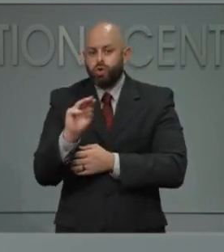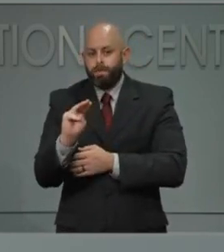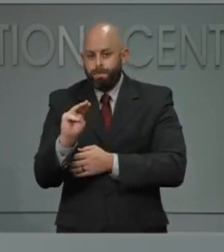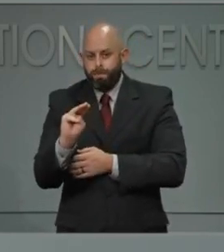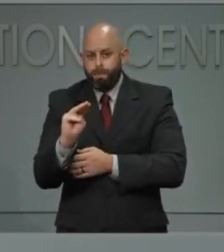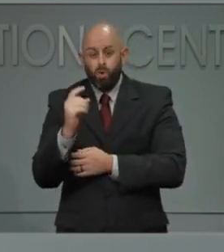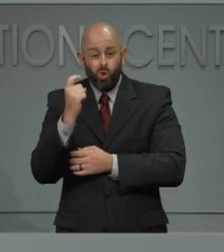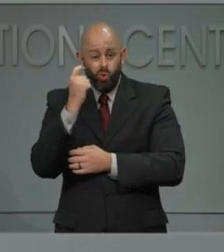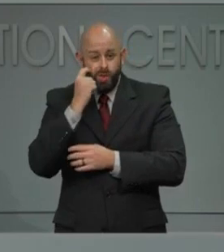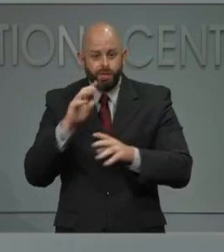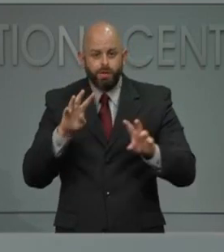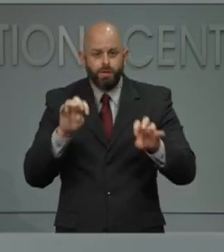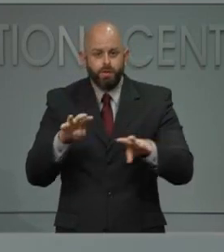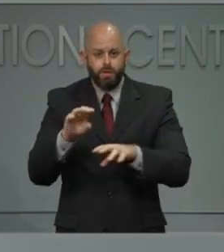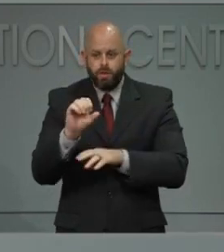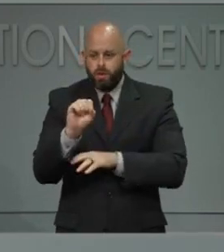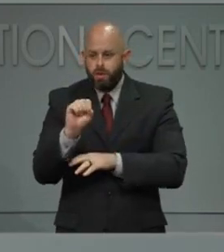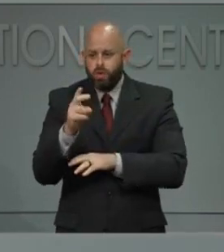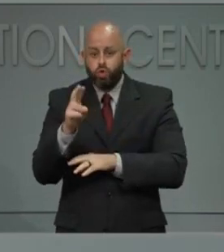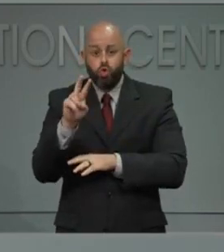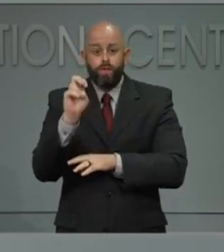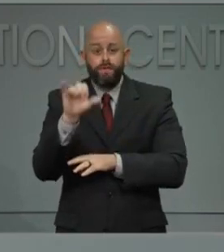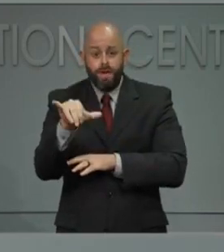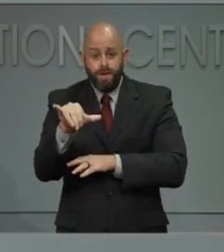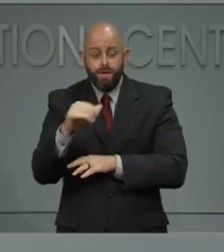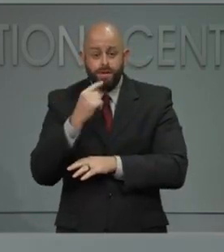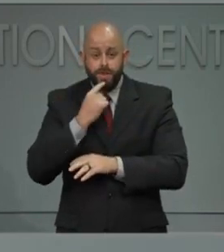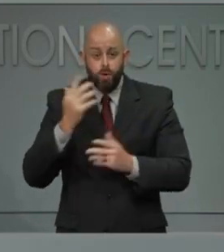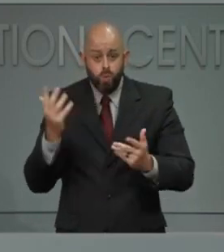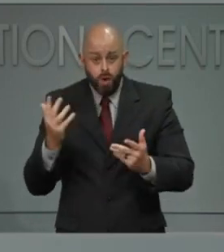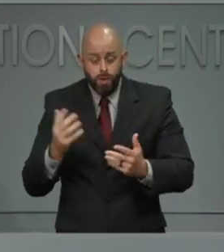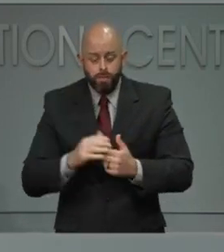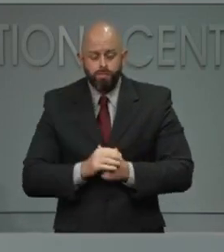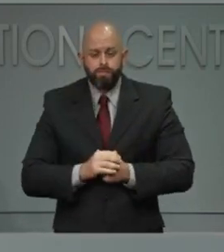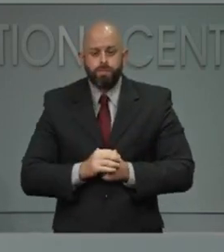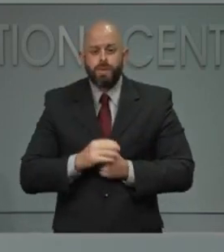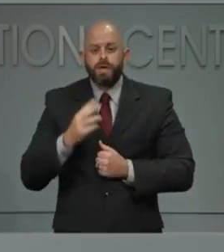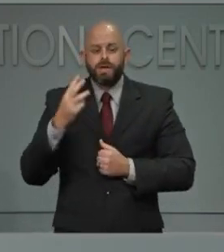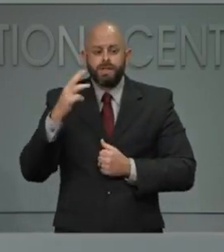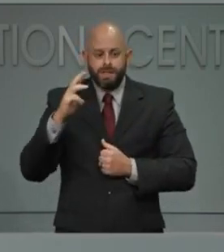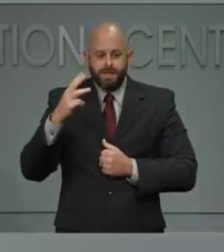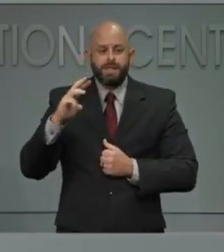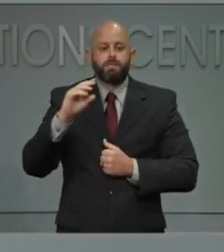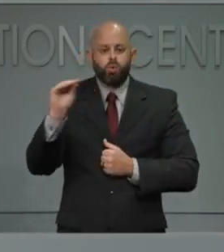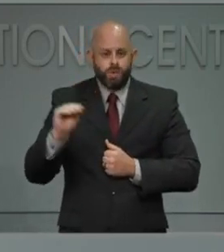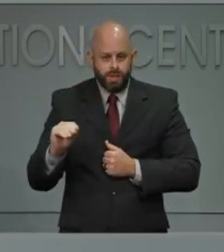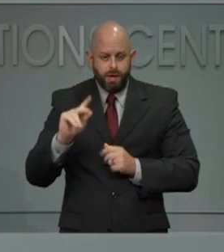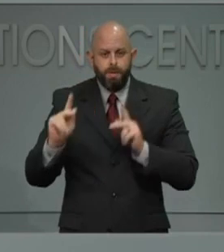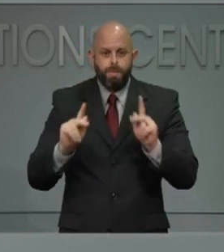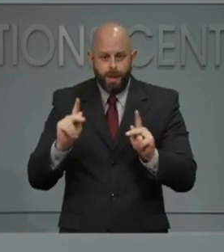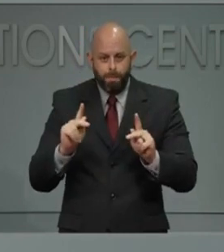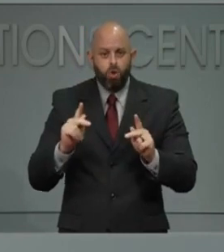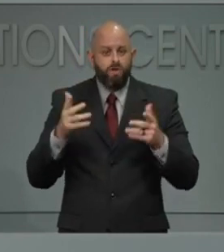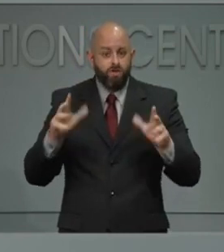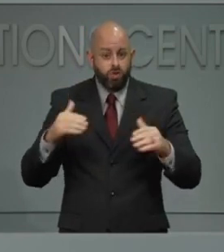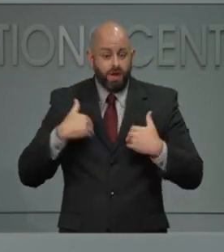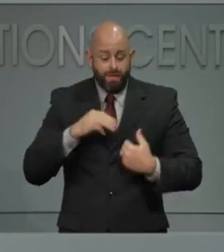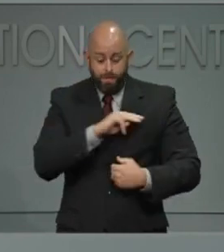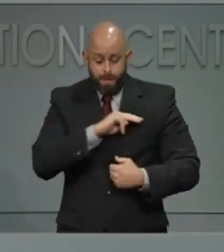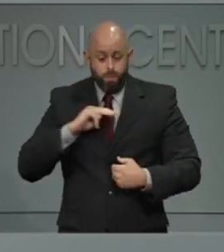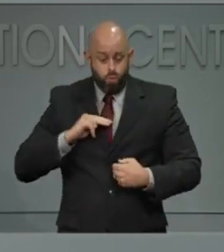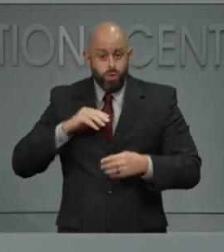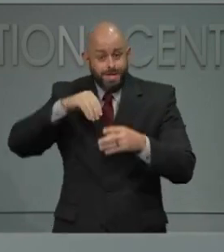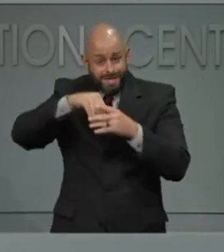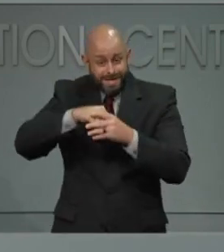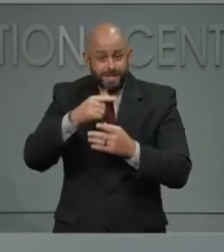out indicating that 16% of people who have memberships to gyms have started going back, even though gyms are